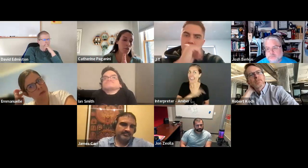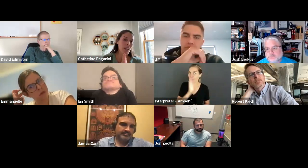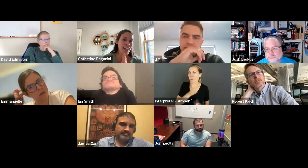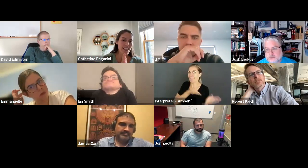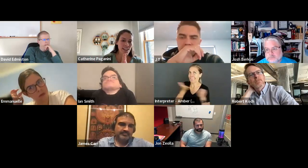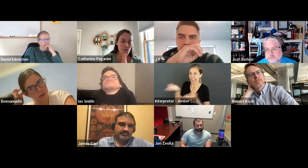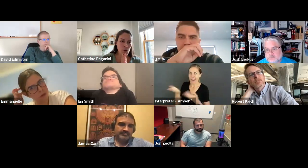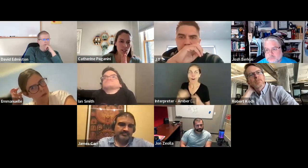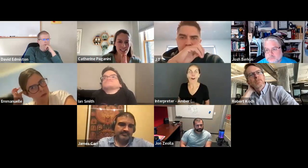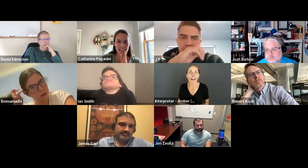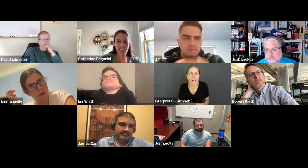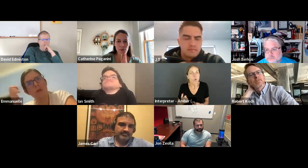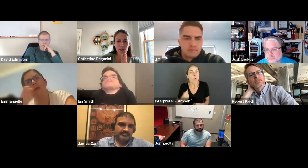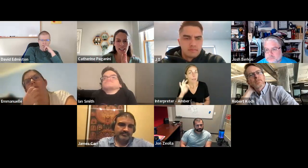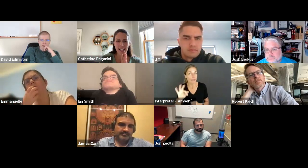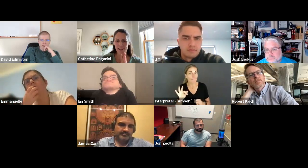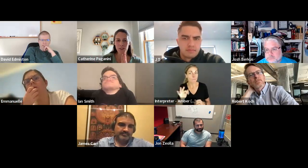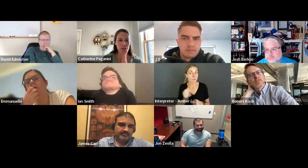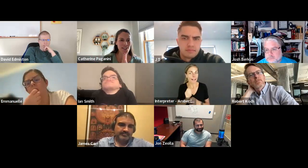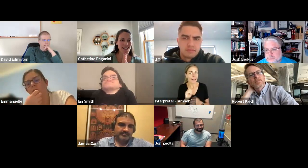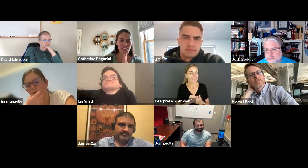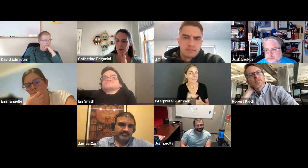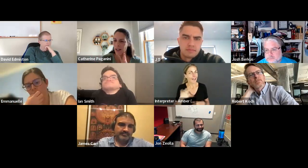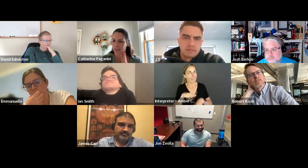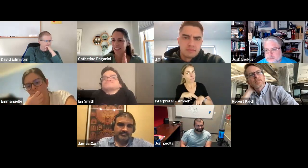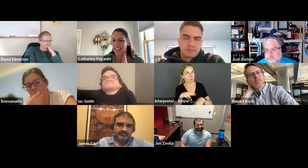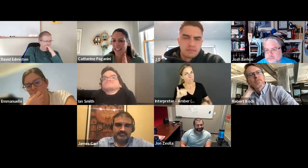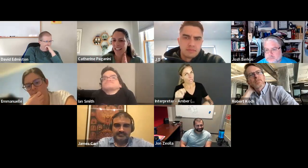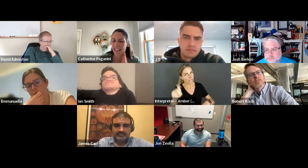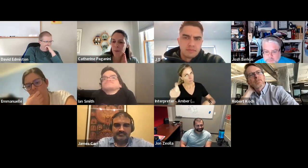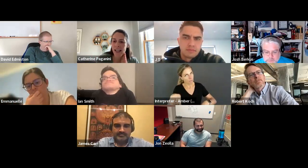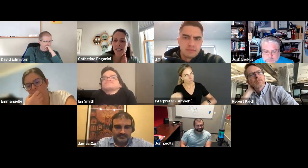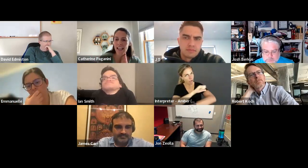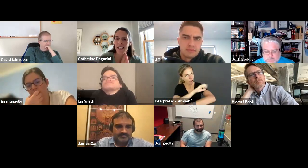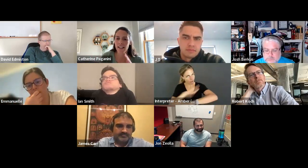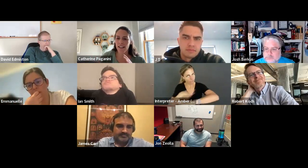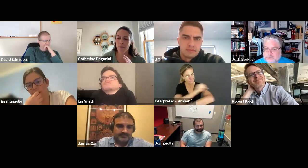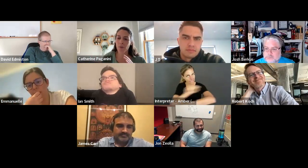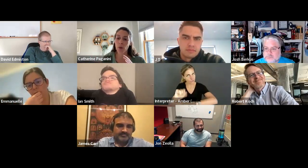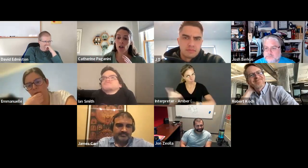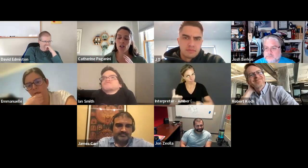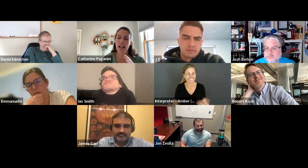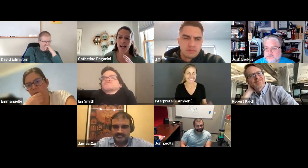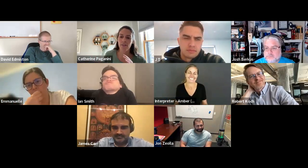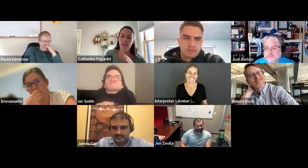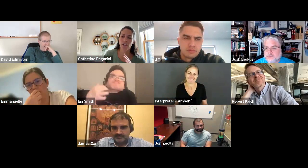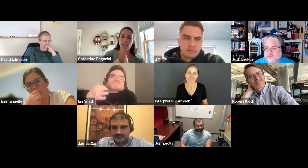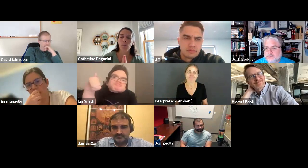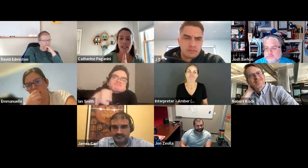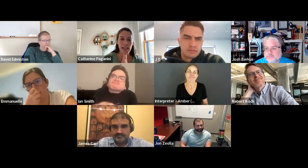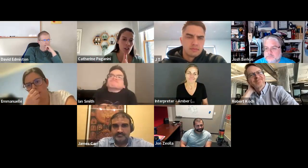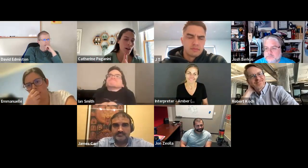like, if we get that, of course, Ian would have to be on stage as well. And then we also have